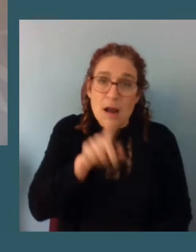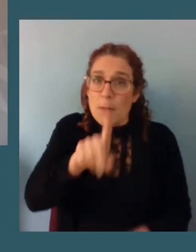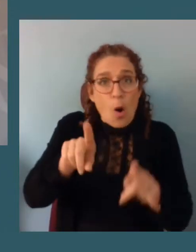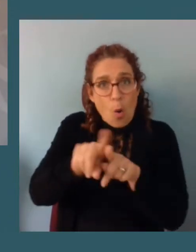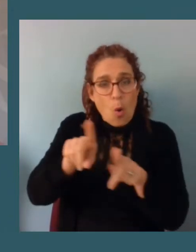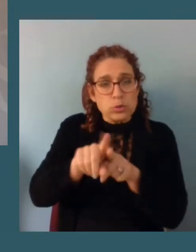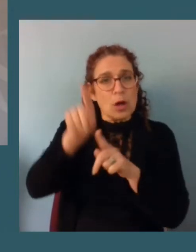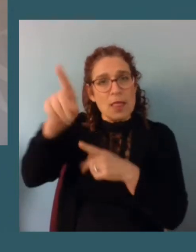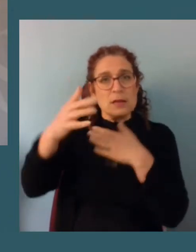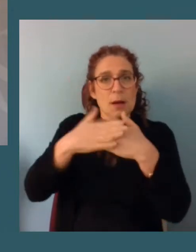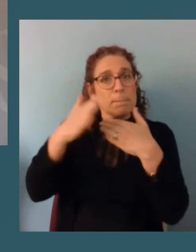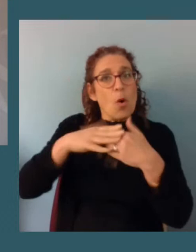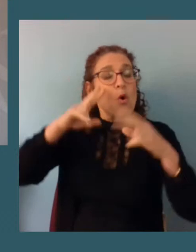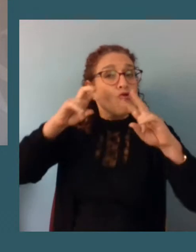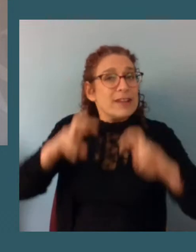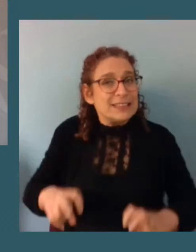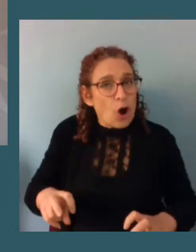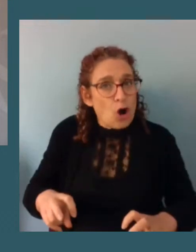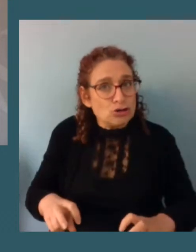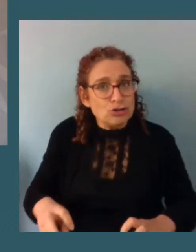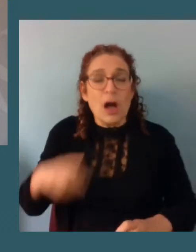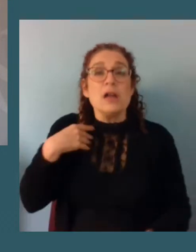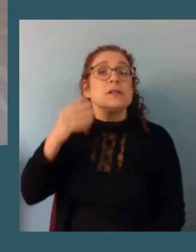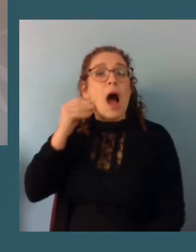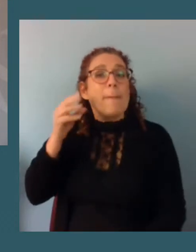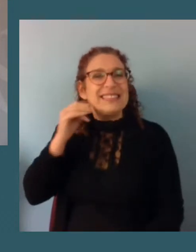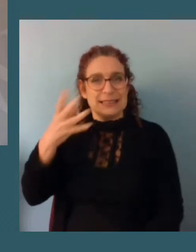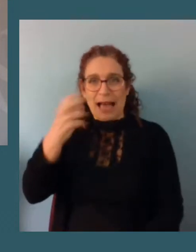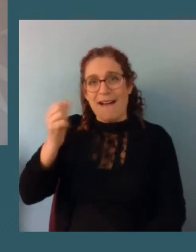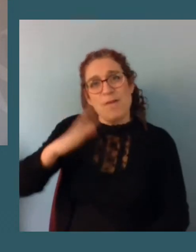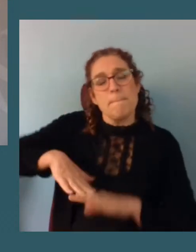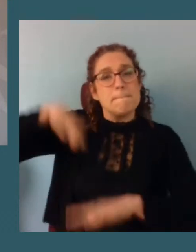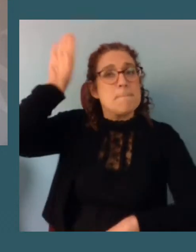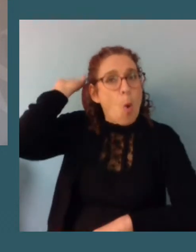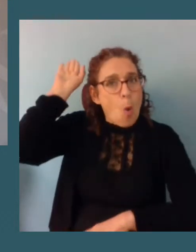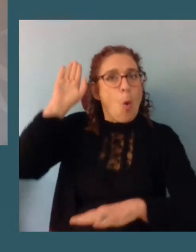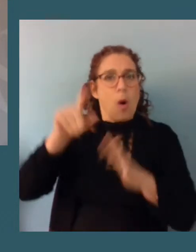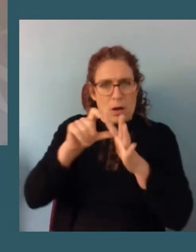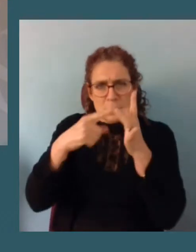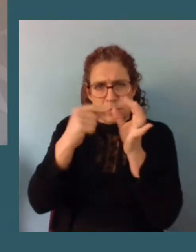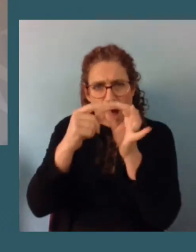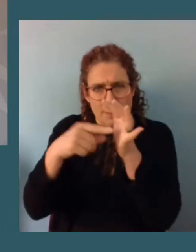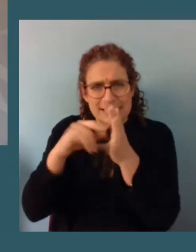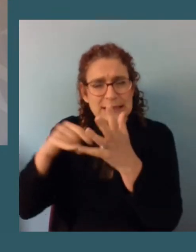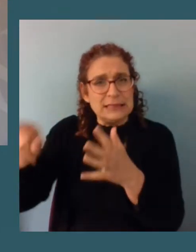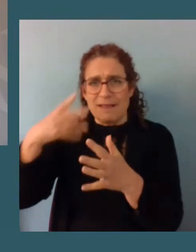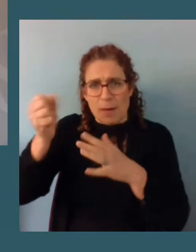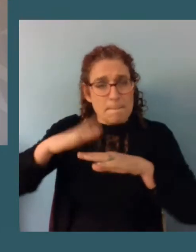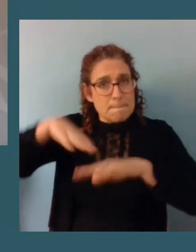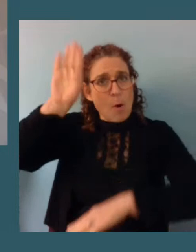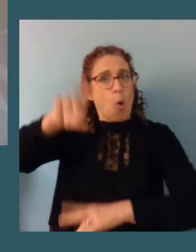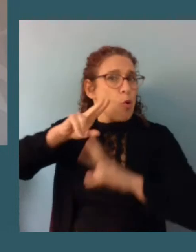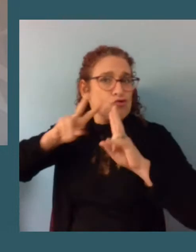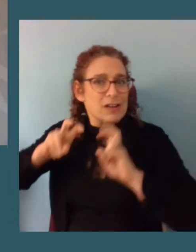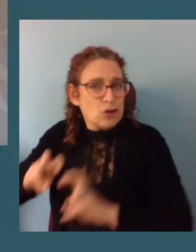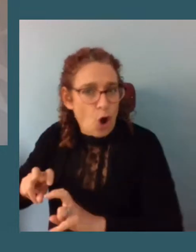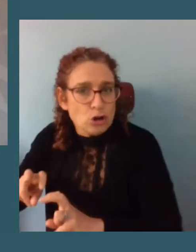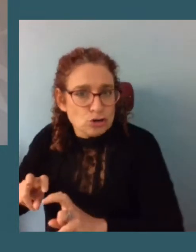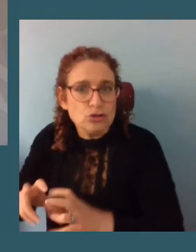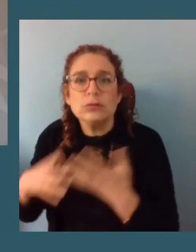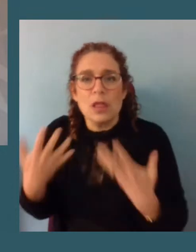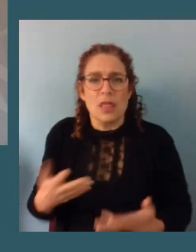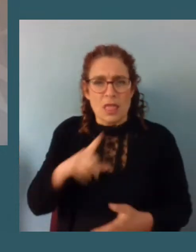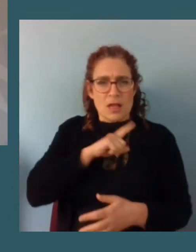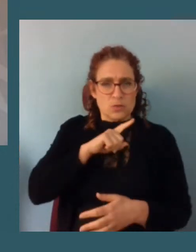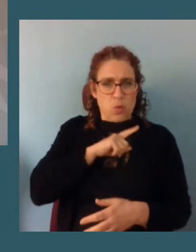than food allergy. So I think we're slightly behind them, if I'm being honest. And that's why I'm so keen to kind of show that quite low